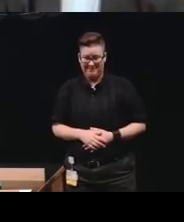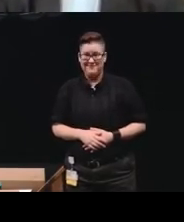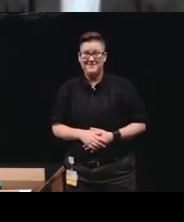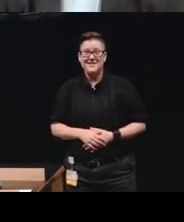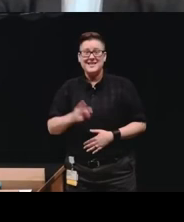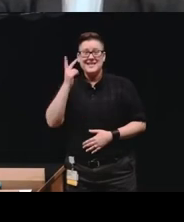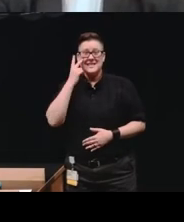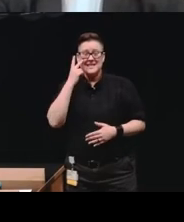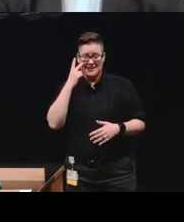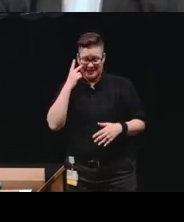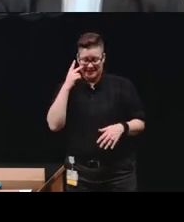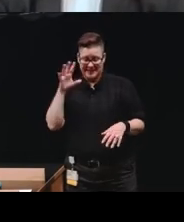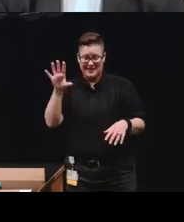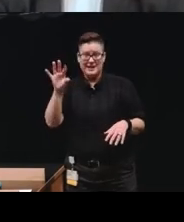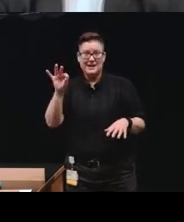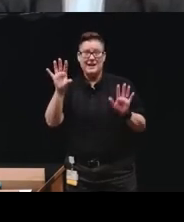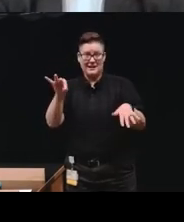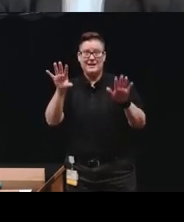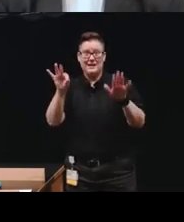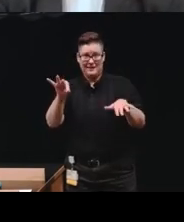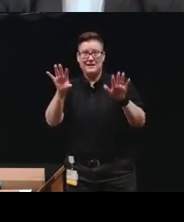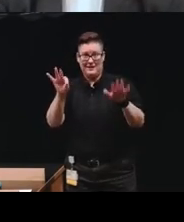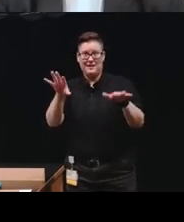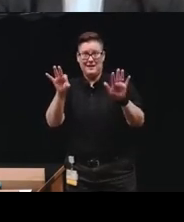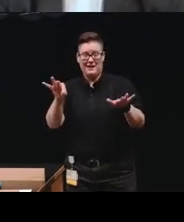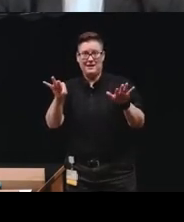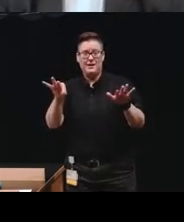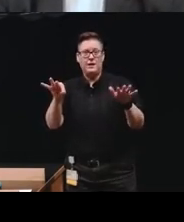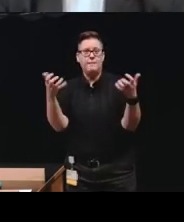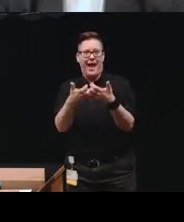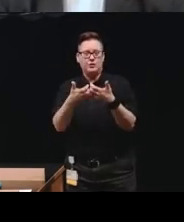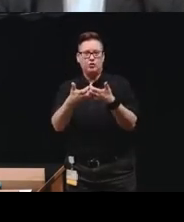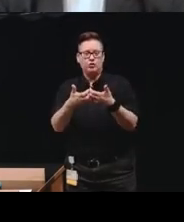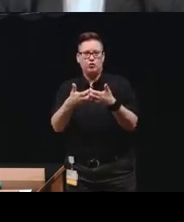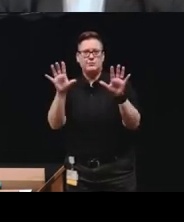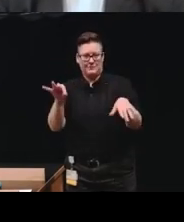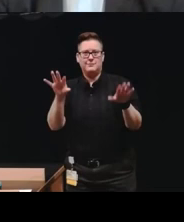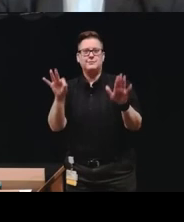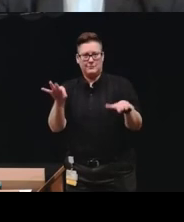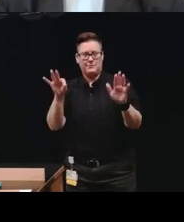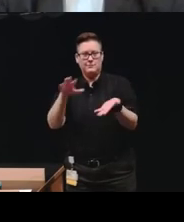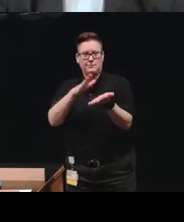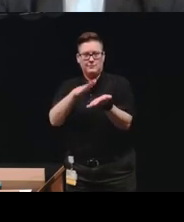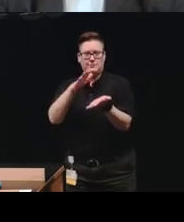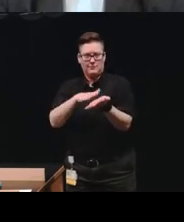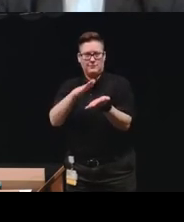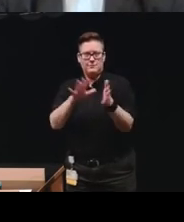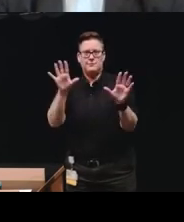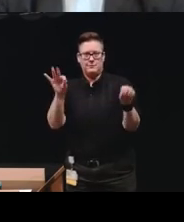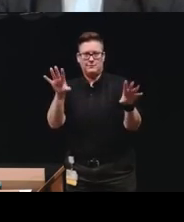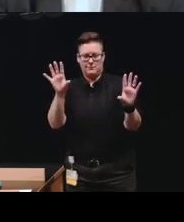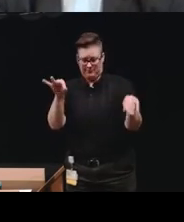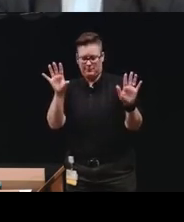You can see with finger tapping that now there's time-locked oscillations of the individual's wrist with their